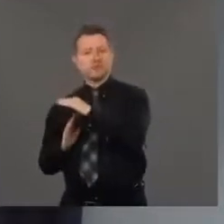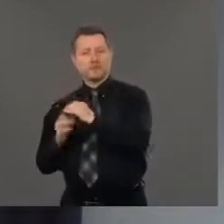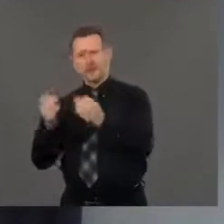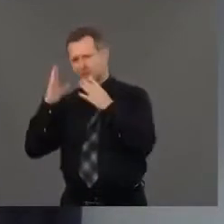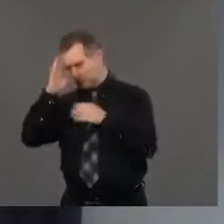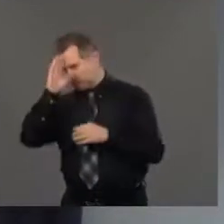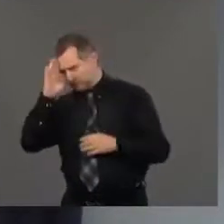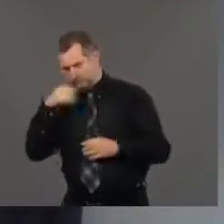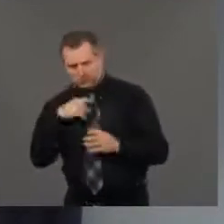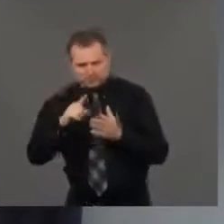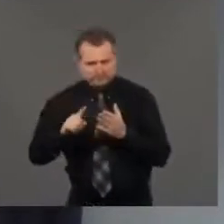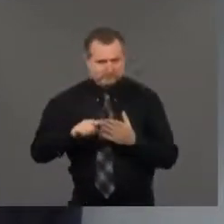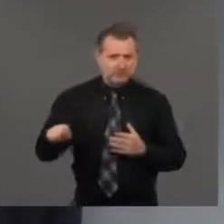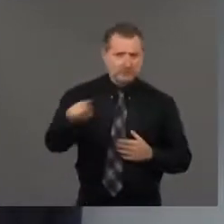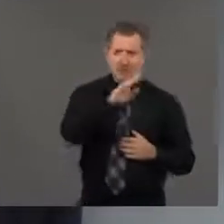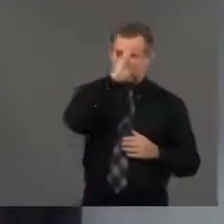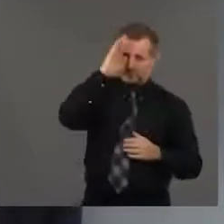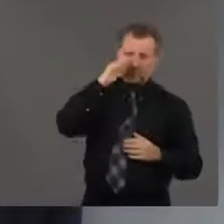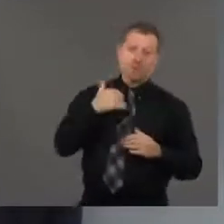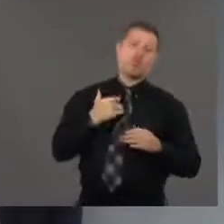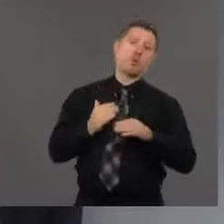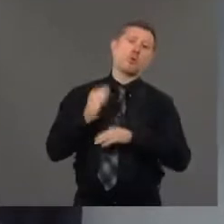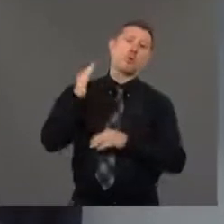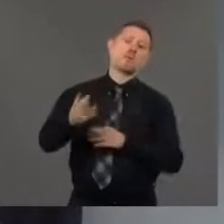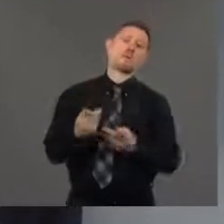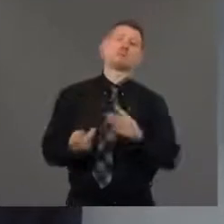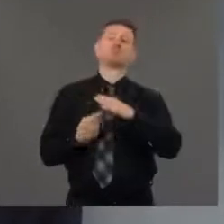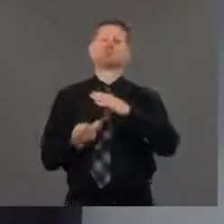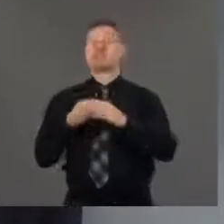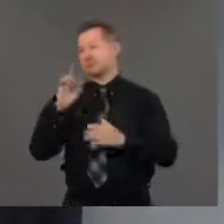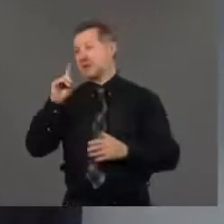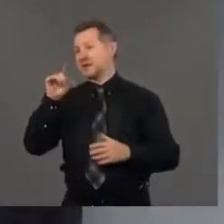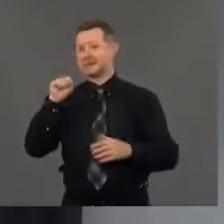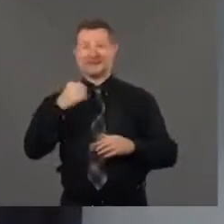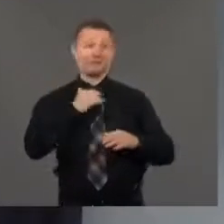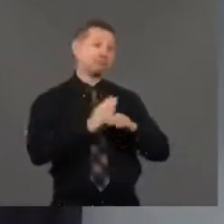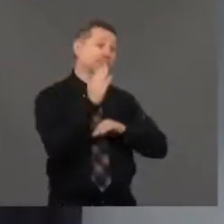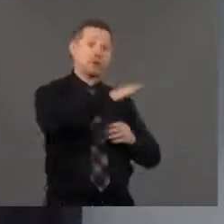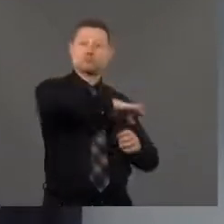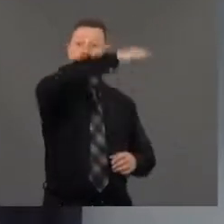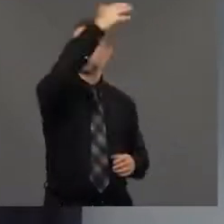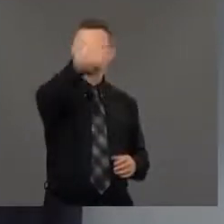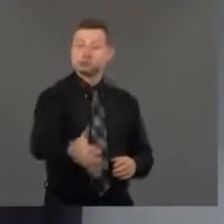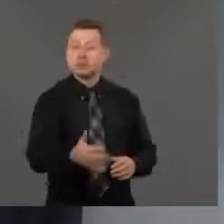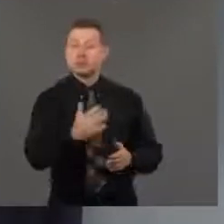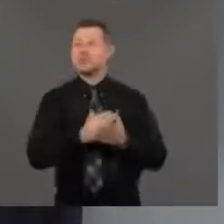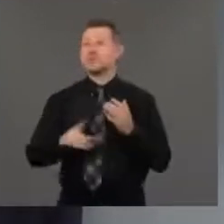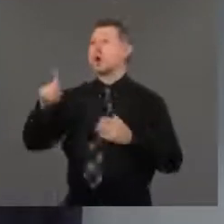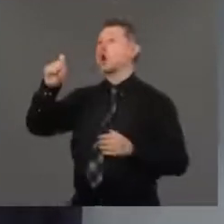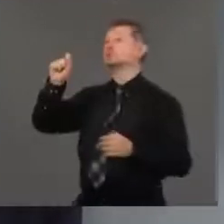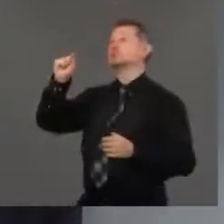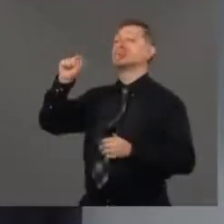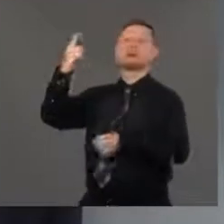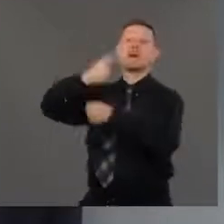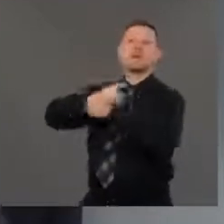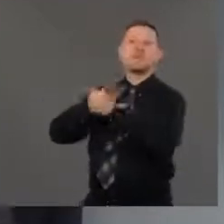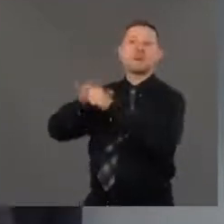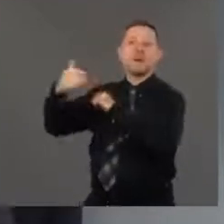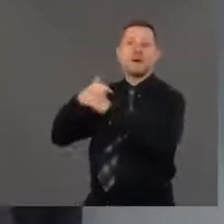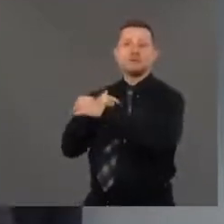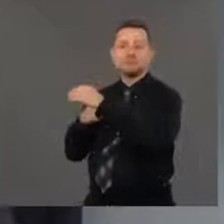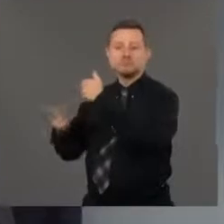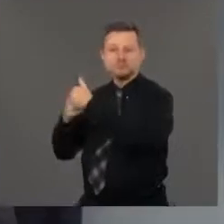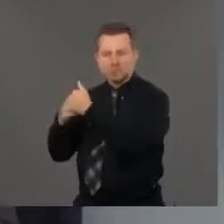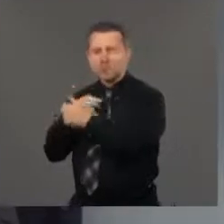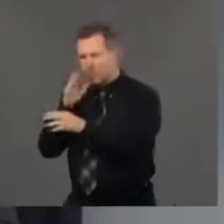more than 90 days. They've actually gone extra cautious. Some have 120 days worth of materials. So we're tracking all of that. I don't know of any